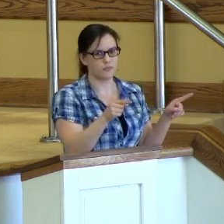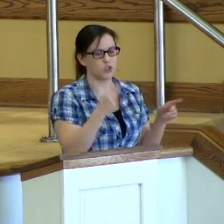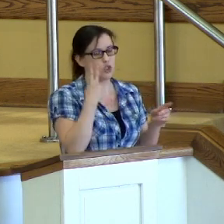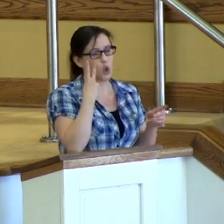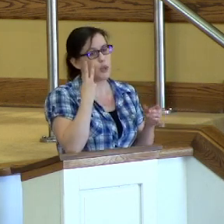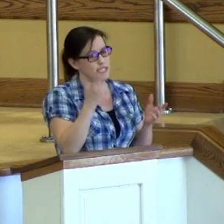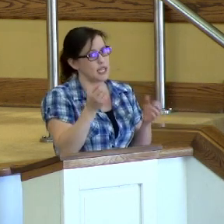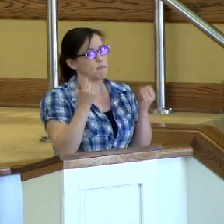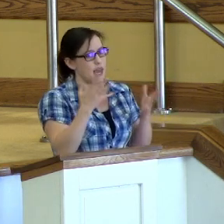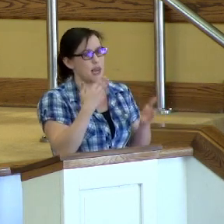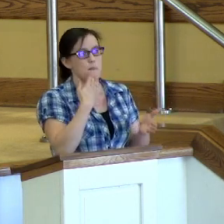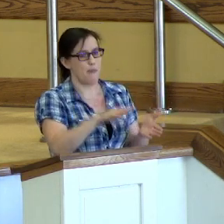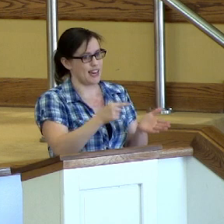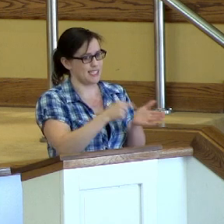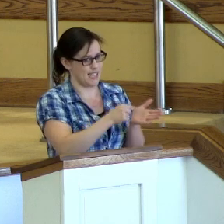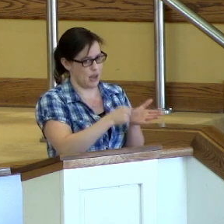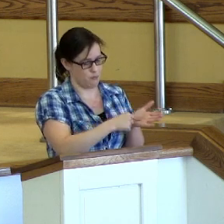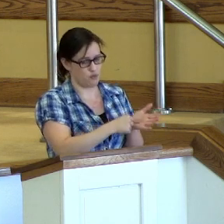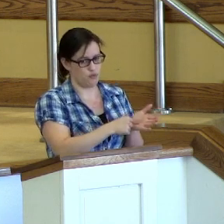Ahaziah. You got to say these.